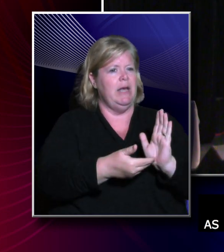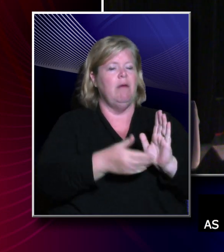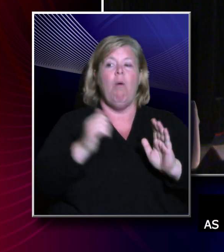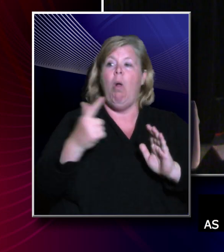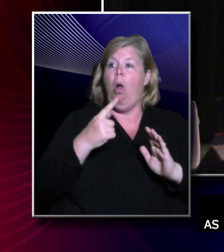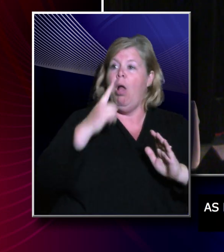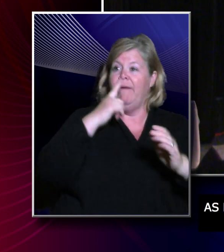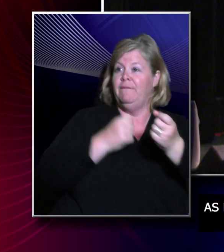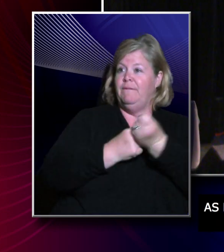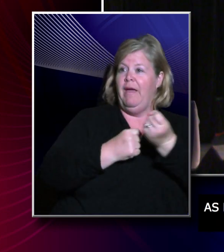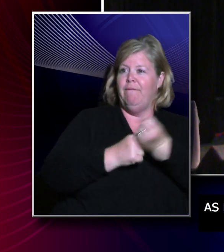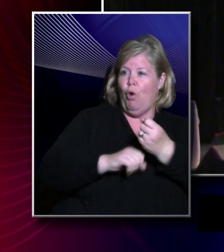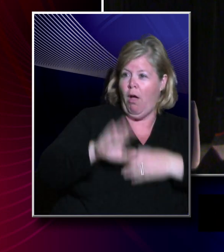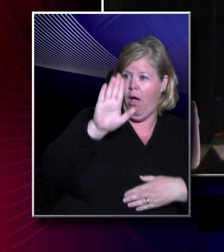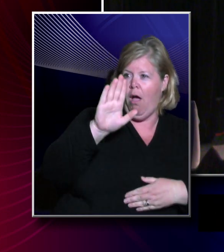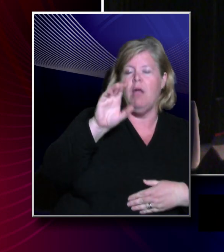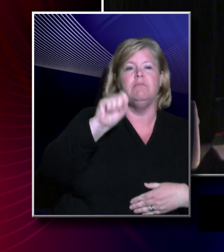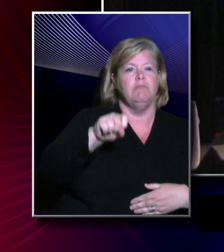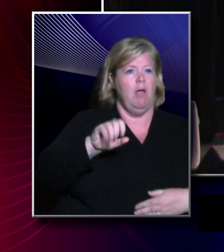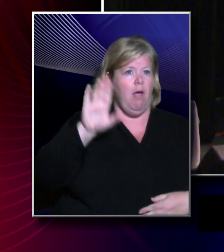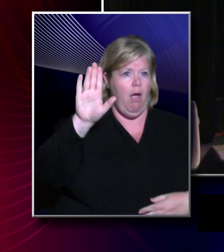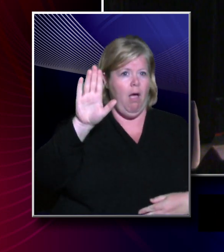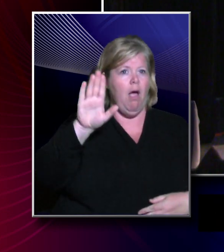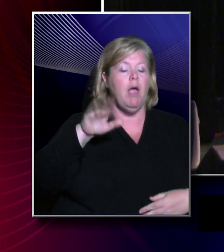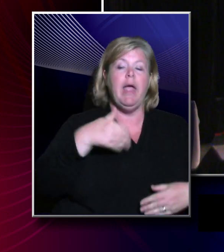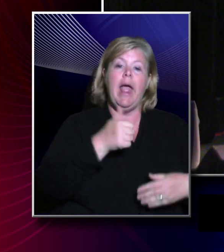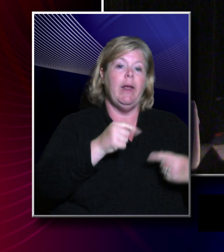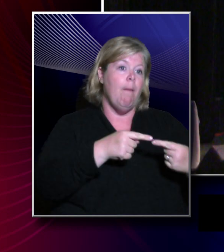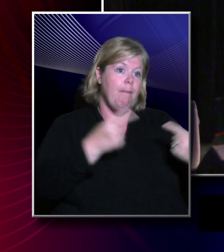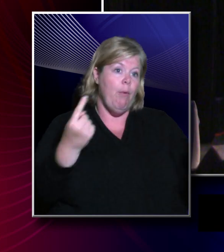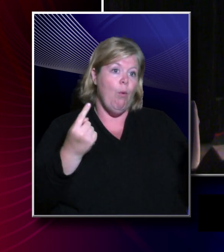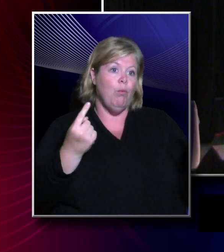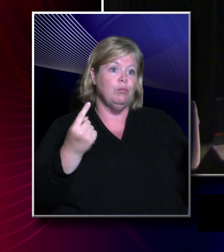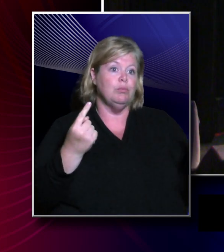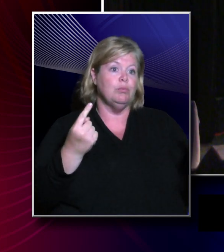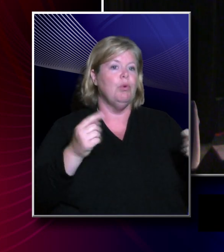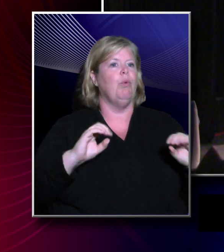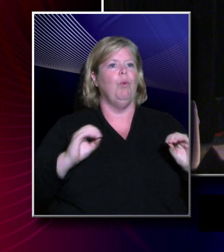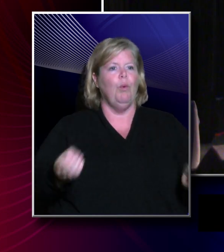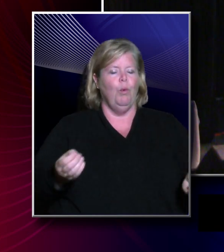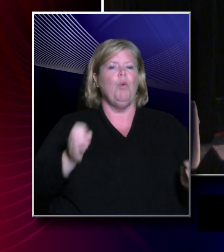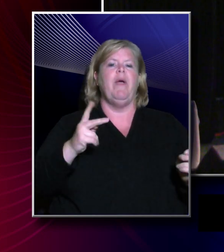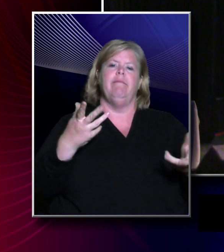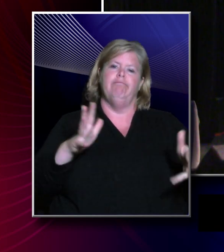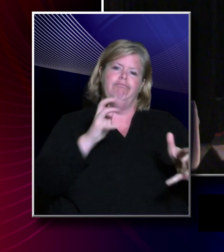aye. Aye. Approved. Opposed? All right, it passes.